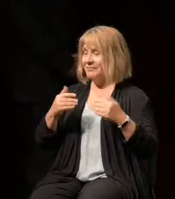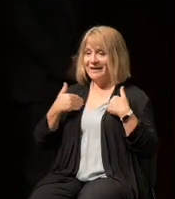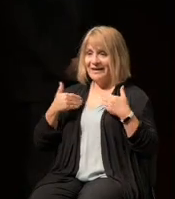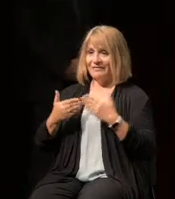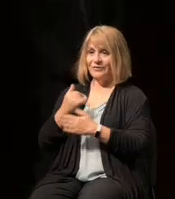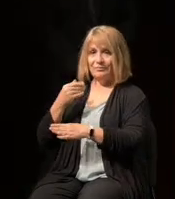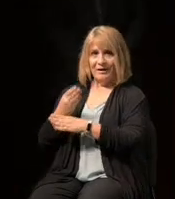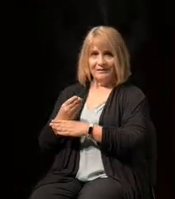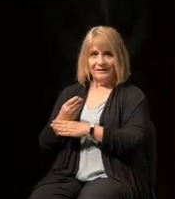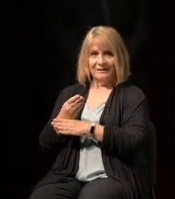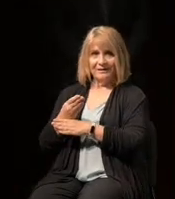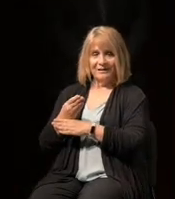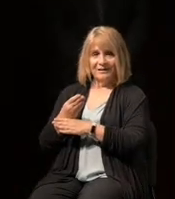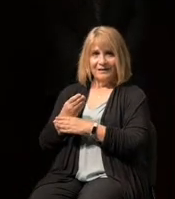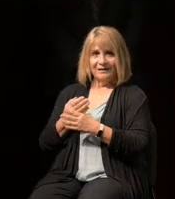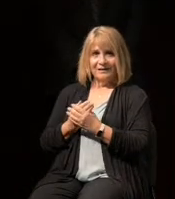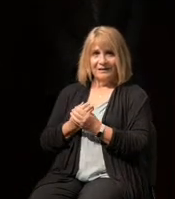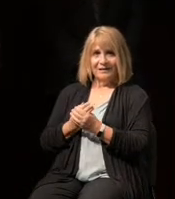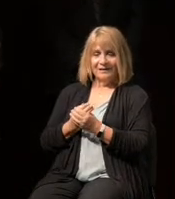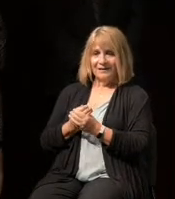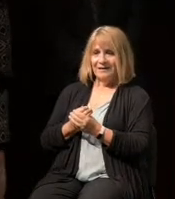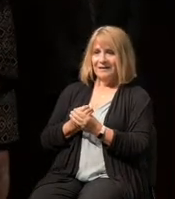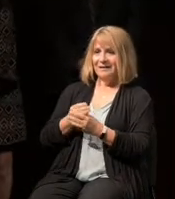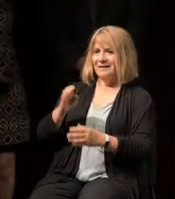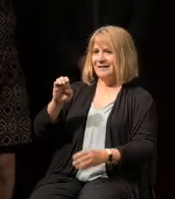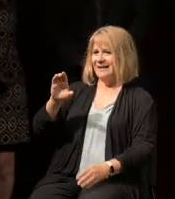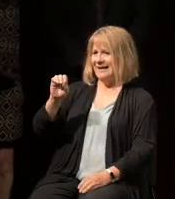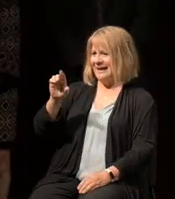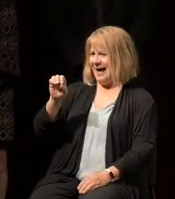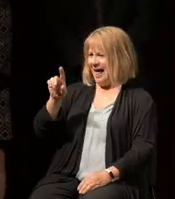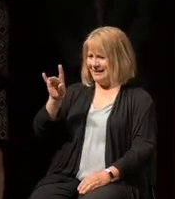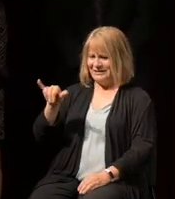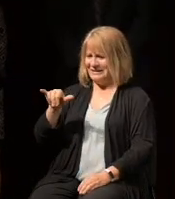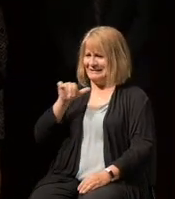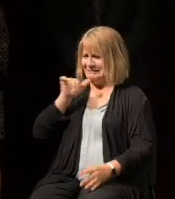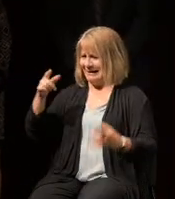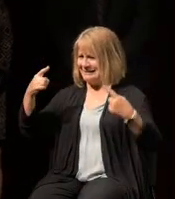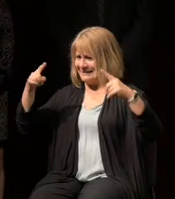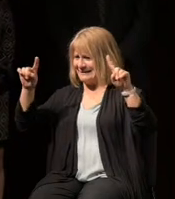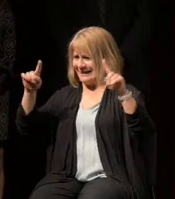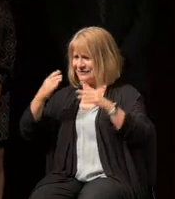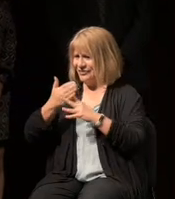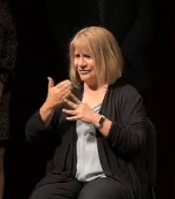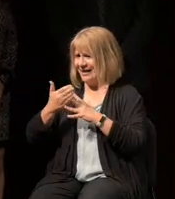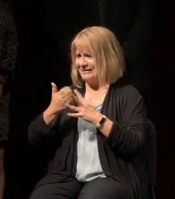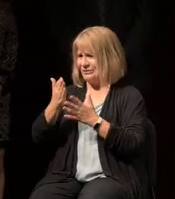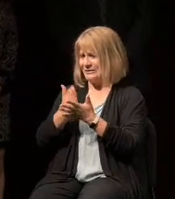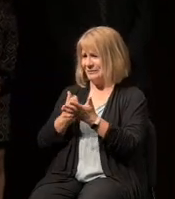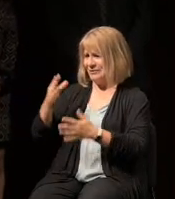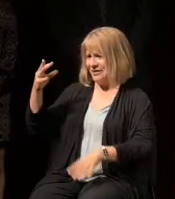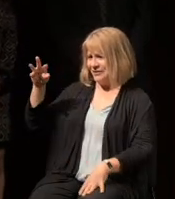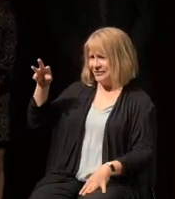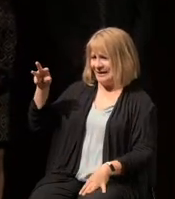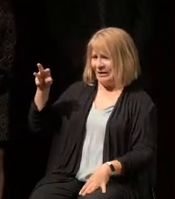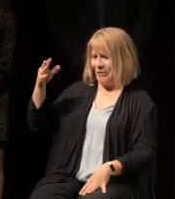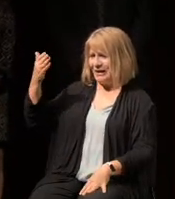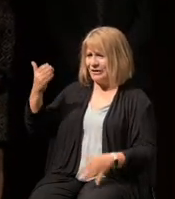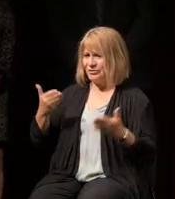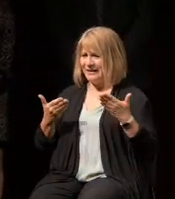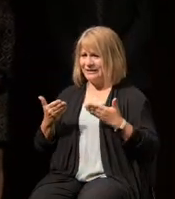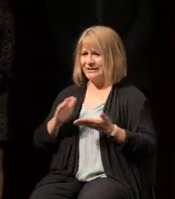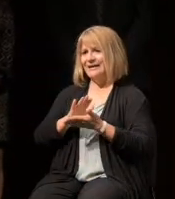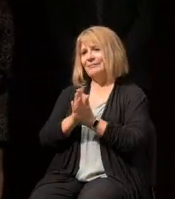an apology, we had a failed file, and so some of our video introductions turned into